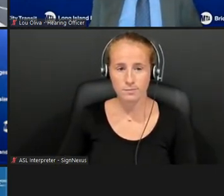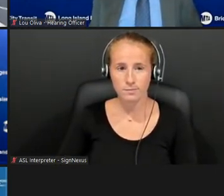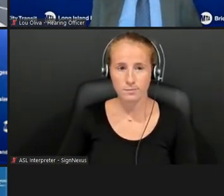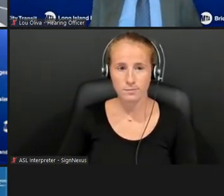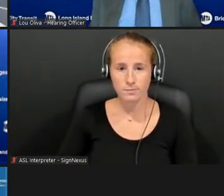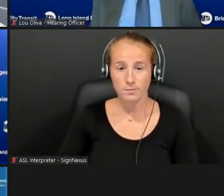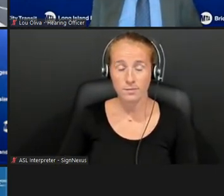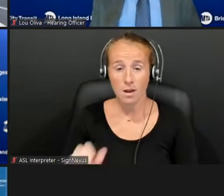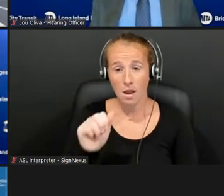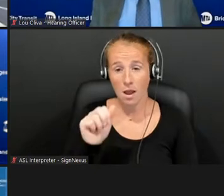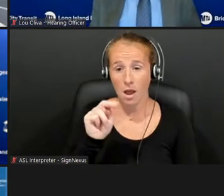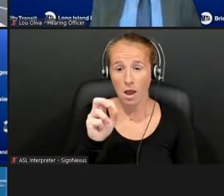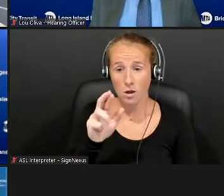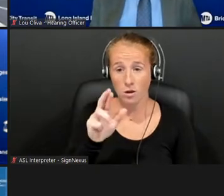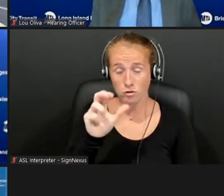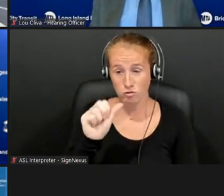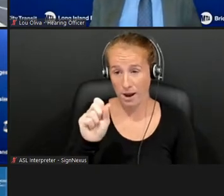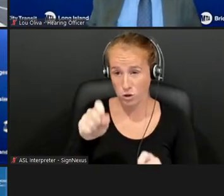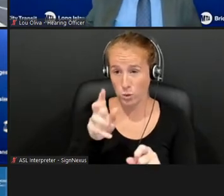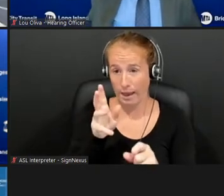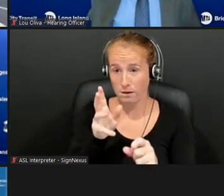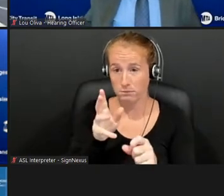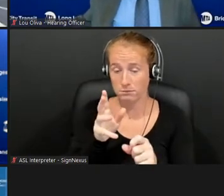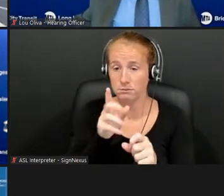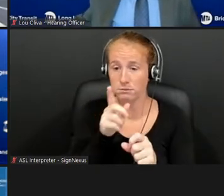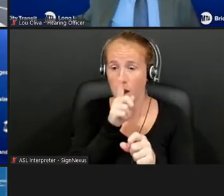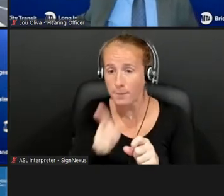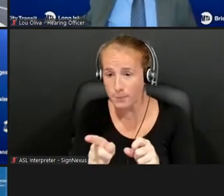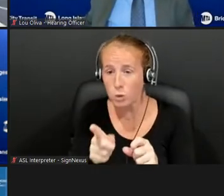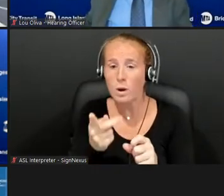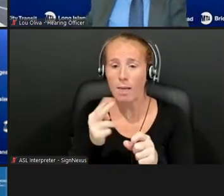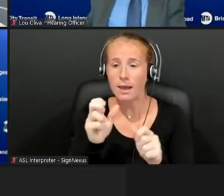Andrea you may have mute yourself and begin your remarks